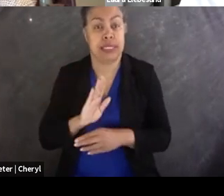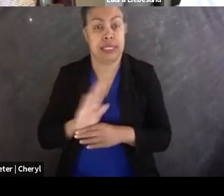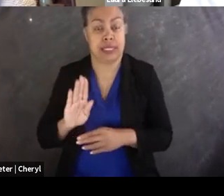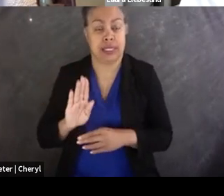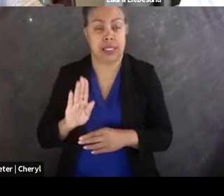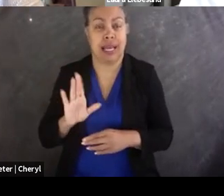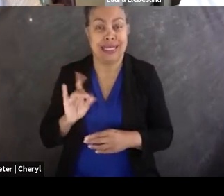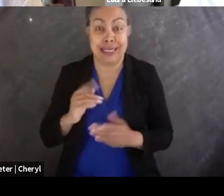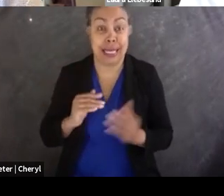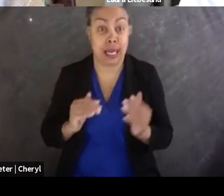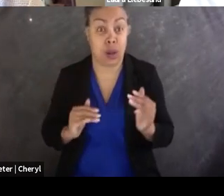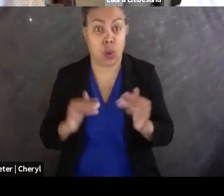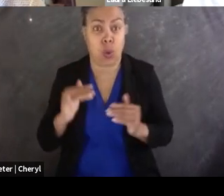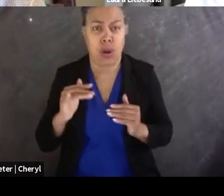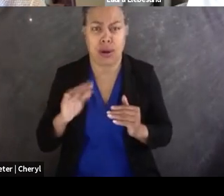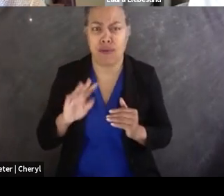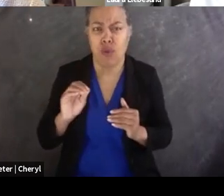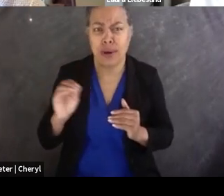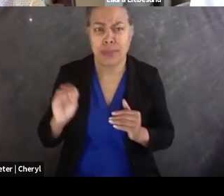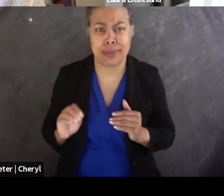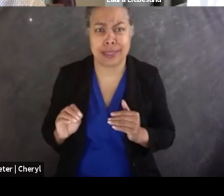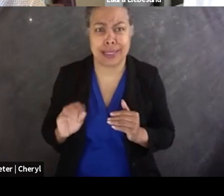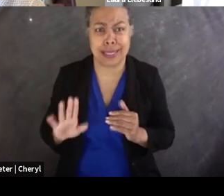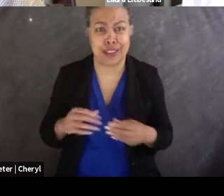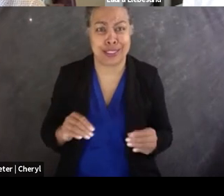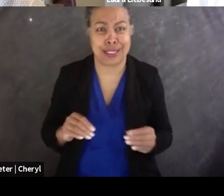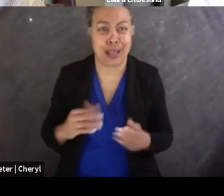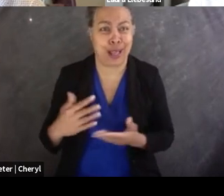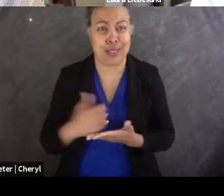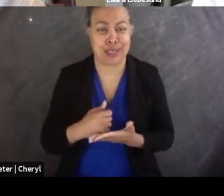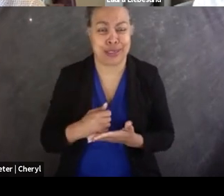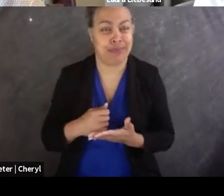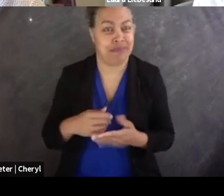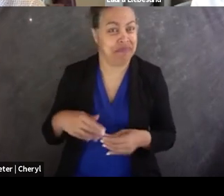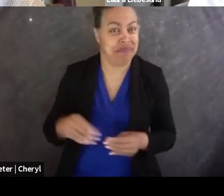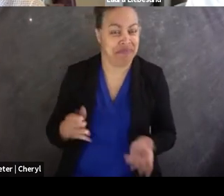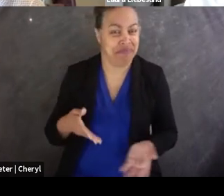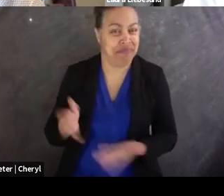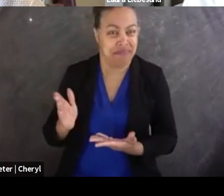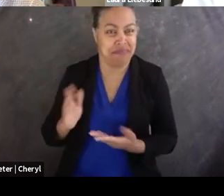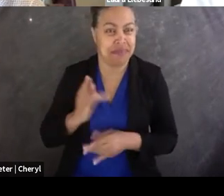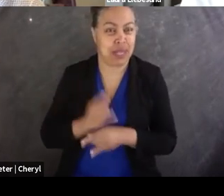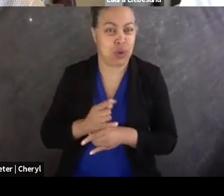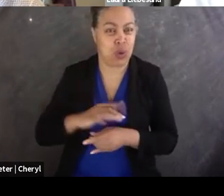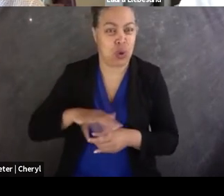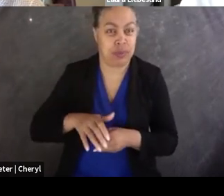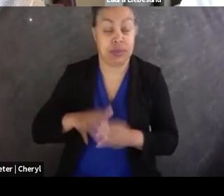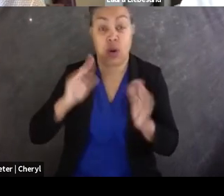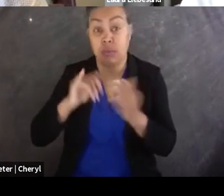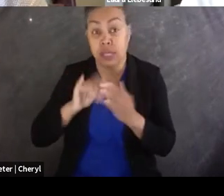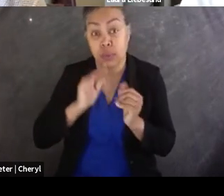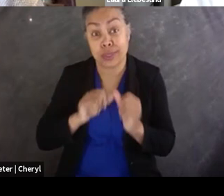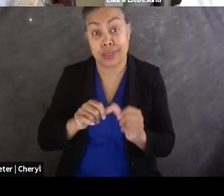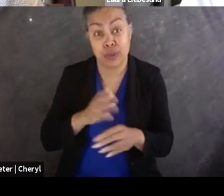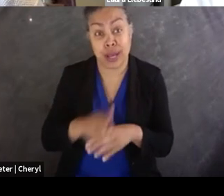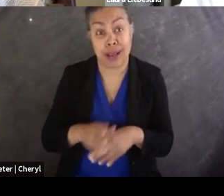reached as much as 40% of their sales. And it really was something that hopefully will be able to be continued even after the pandemic